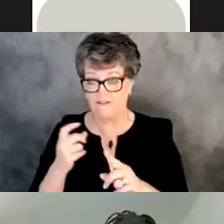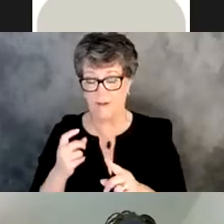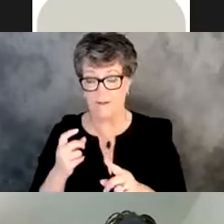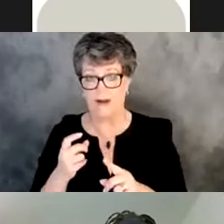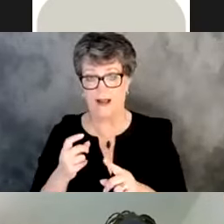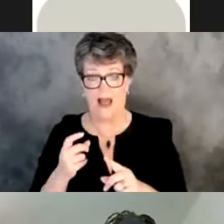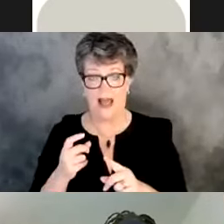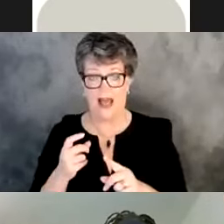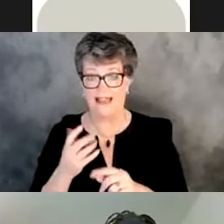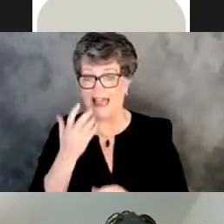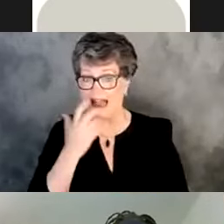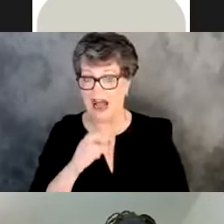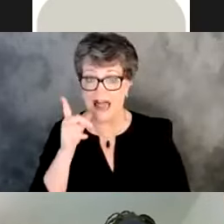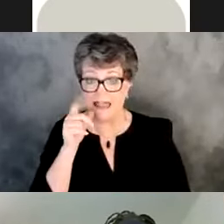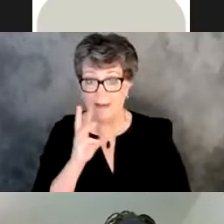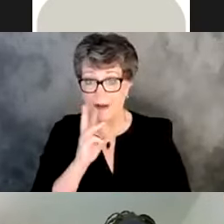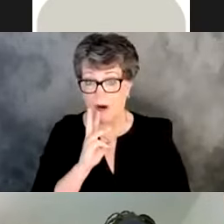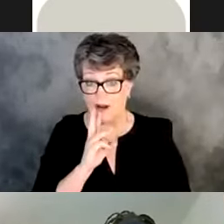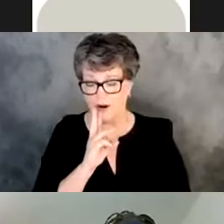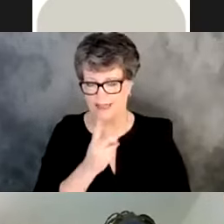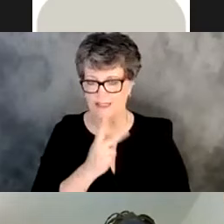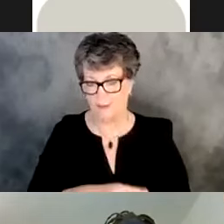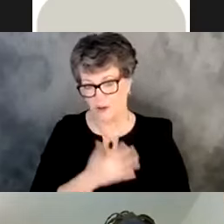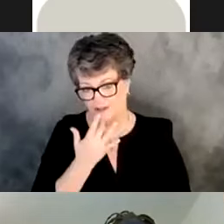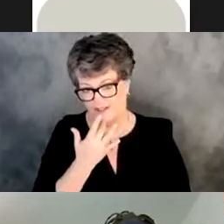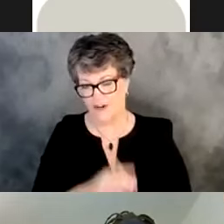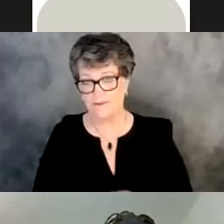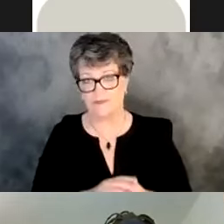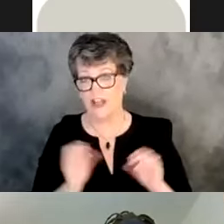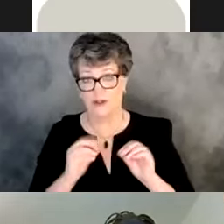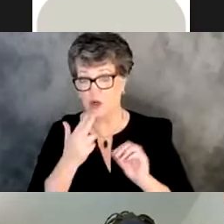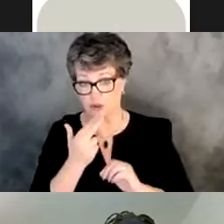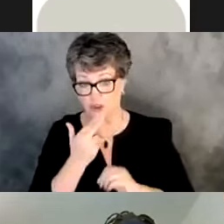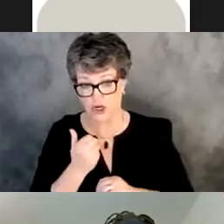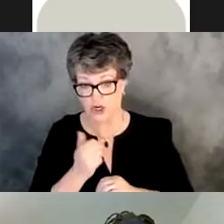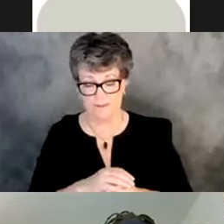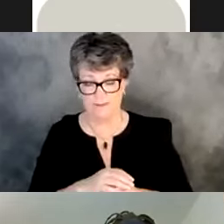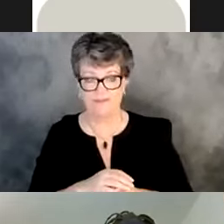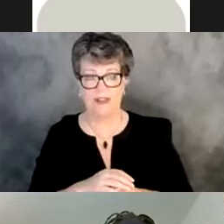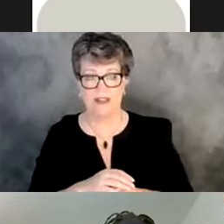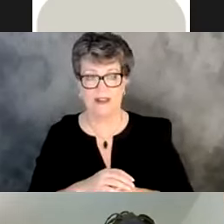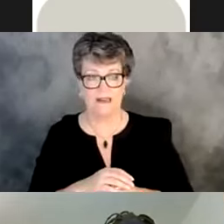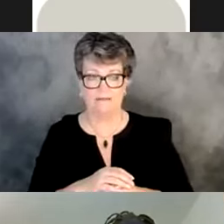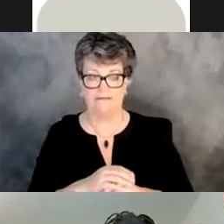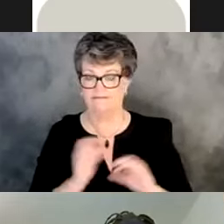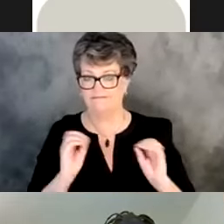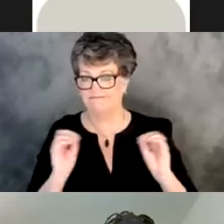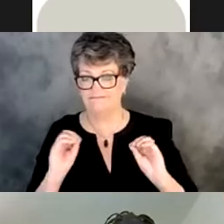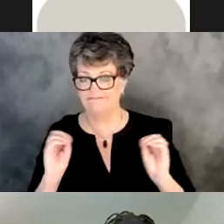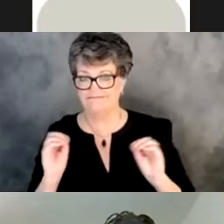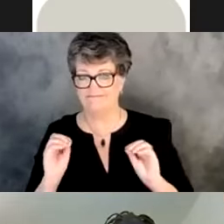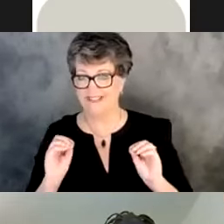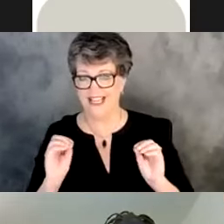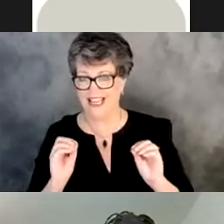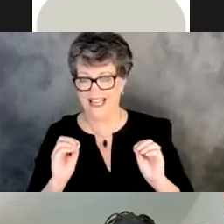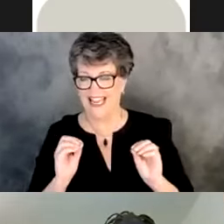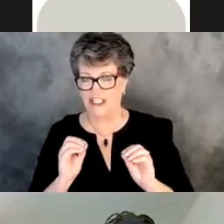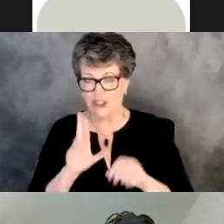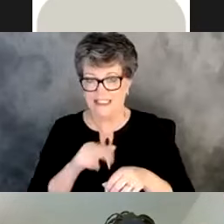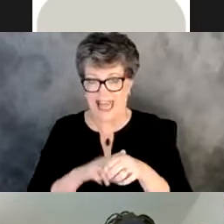lemon water is my personal favorite because there's no sugar in that. It's not a fruit that's naturally